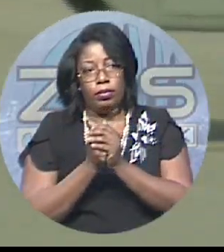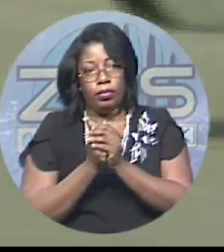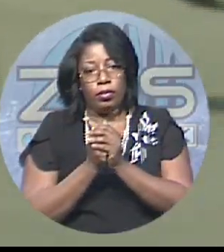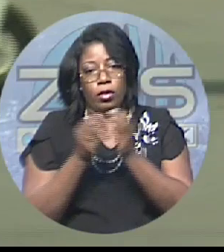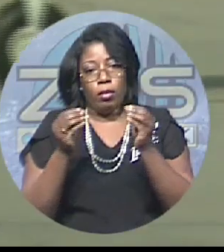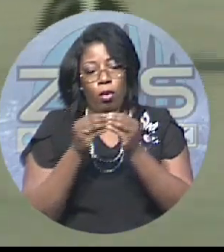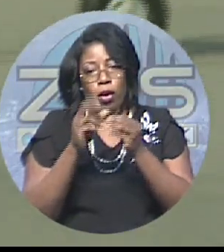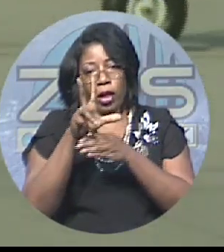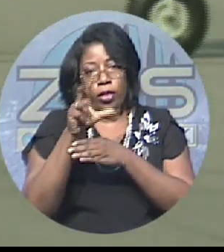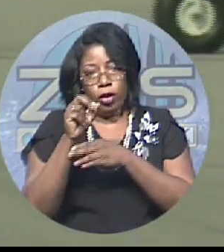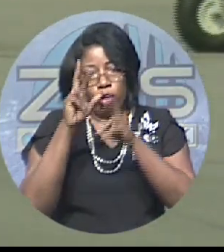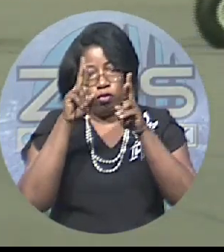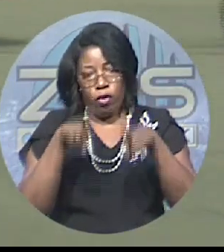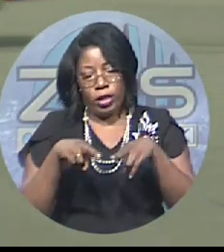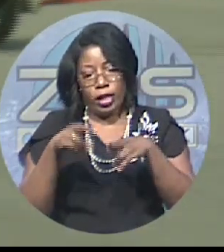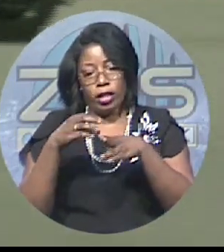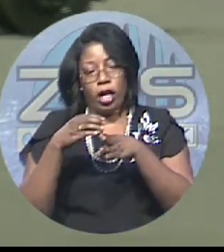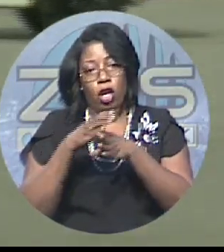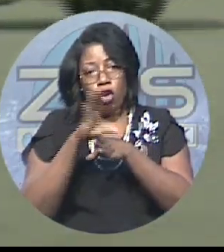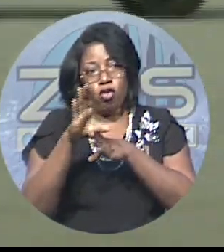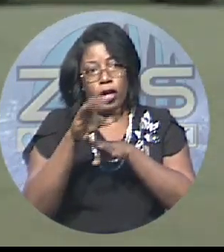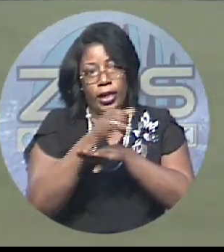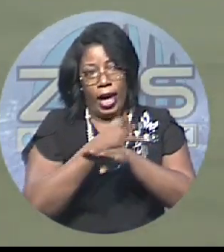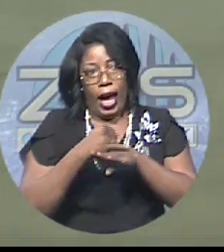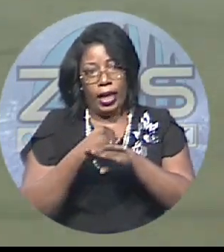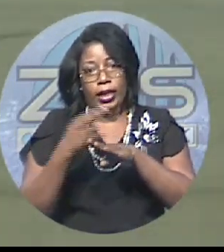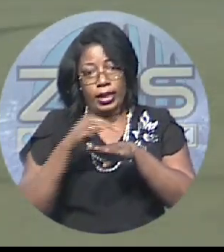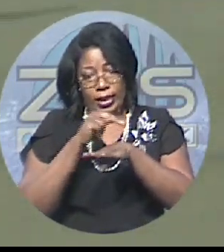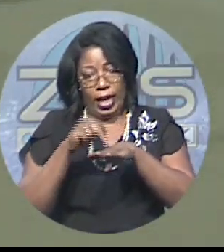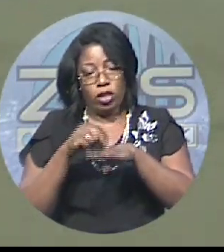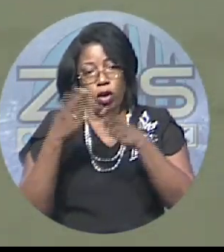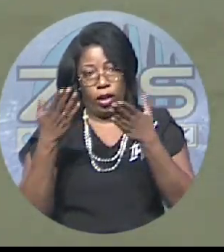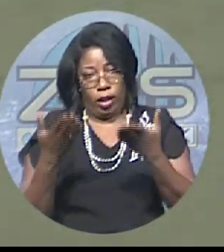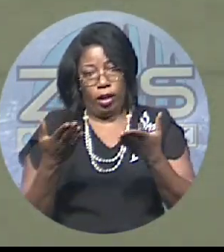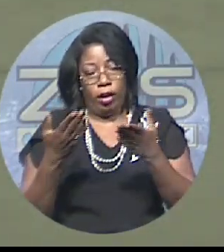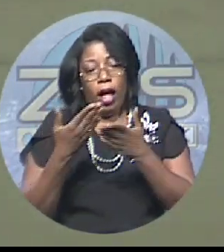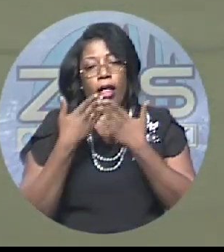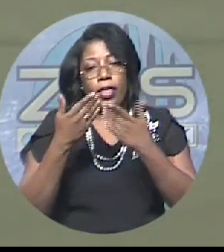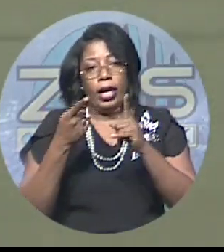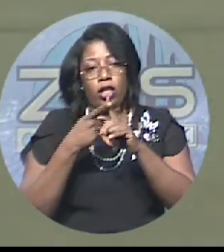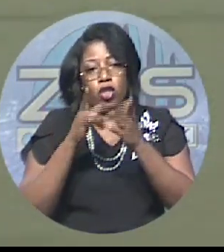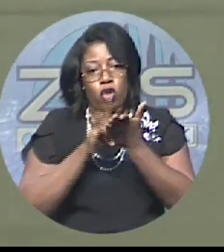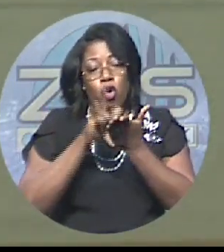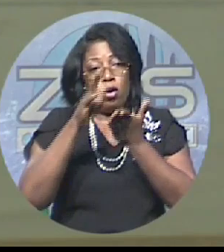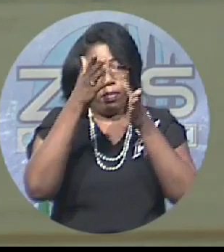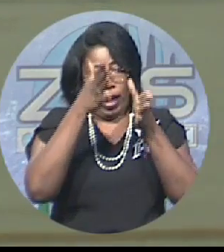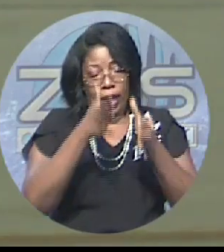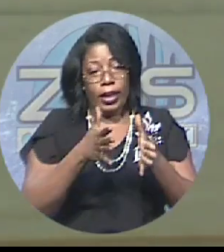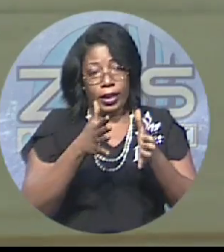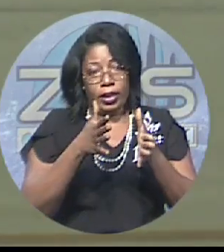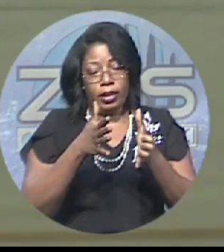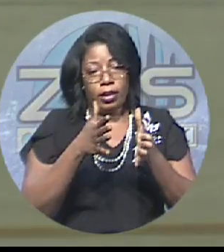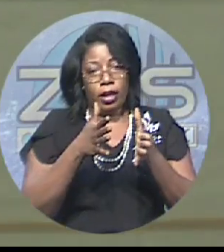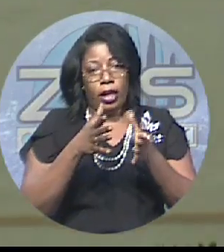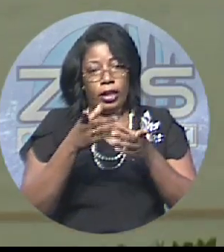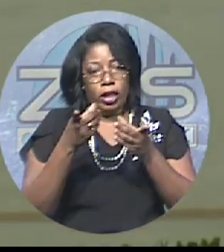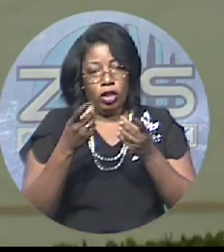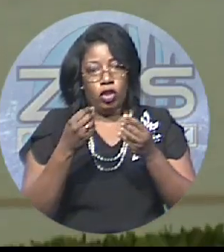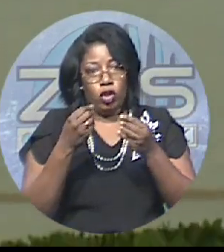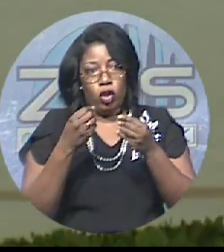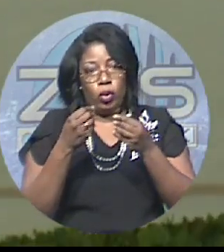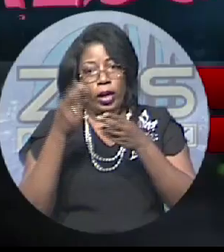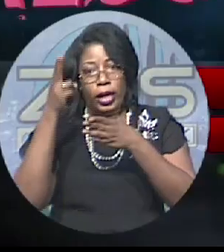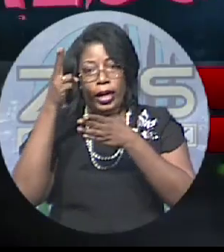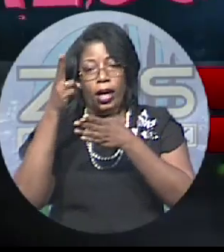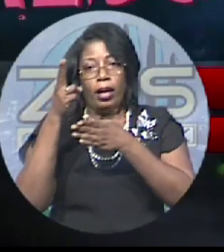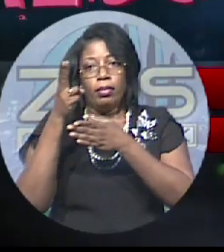More than 30 residents from Crooked Island are in New Providence tonight thanks to pilots of the Trans Island Airways. They conducted silent